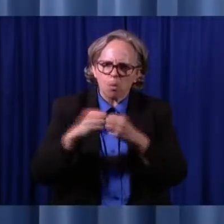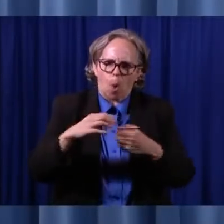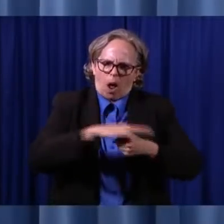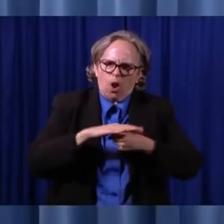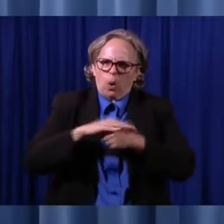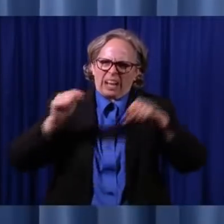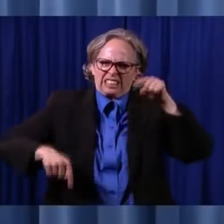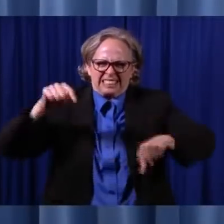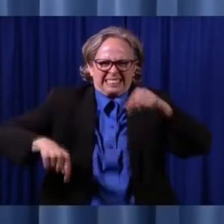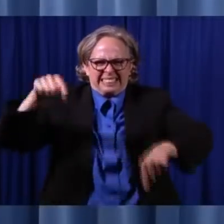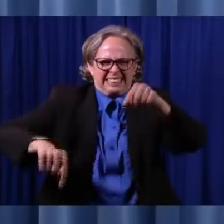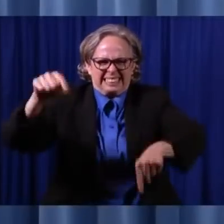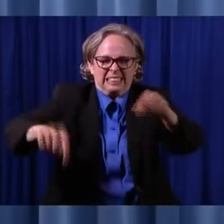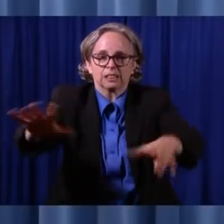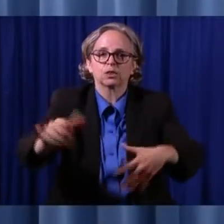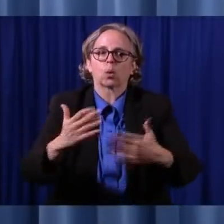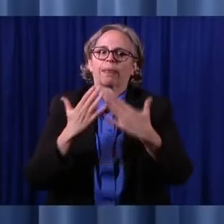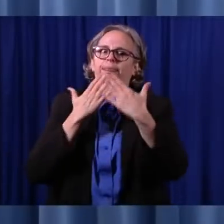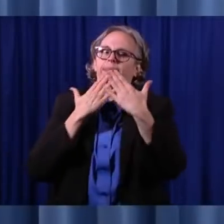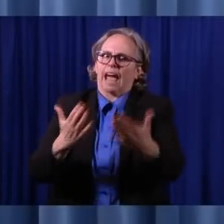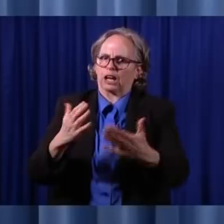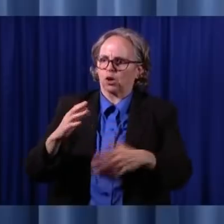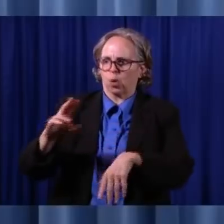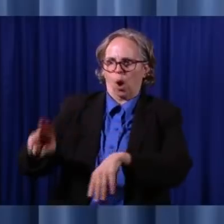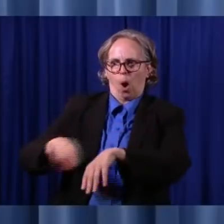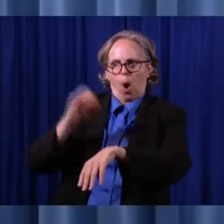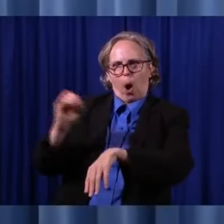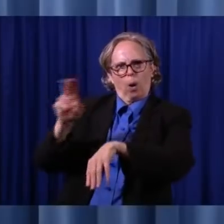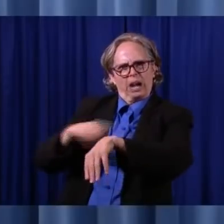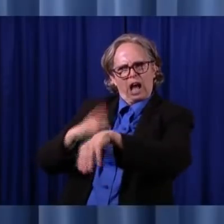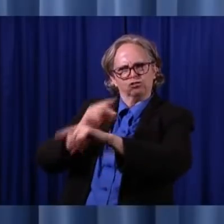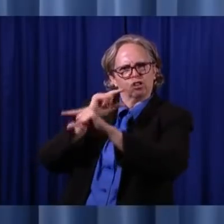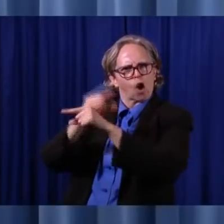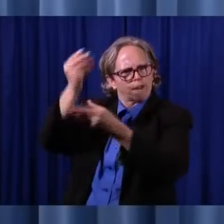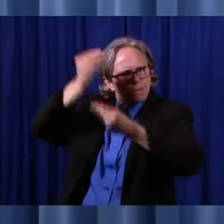National Guard. The website, again, is